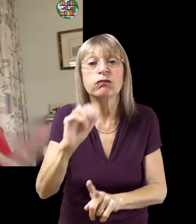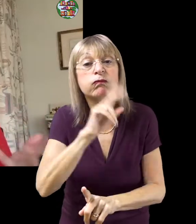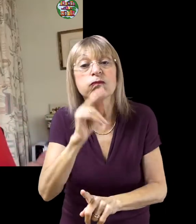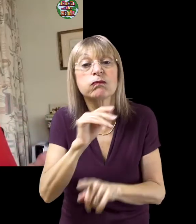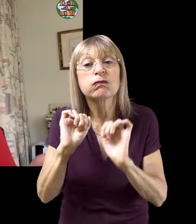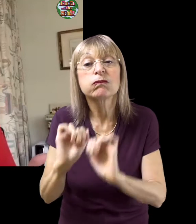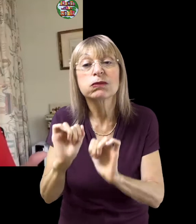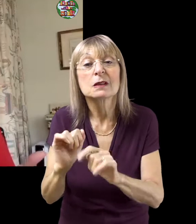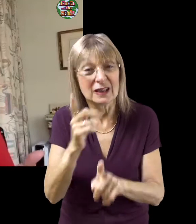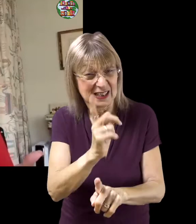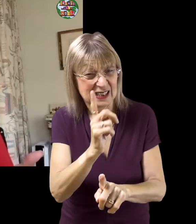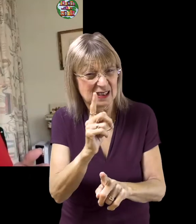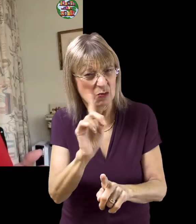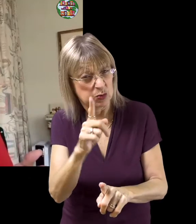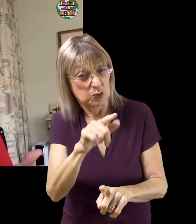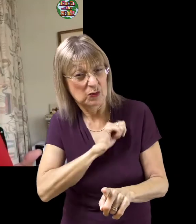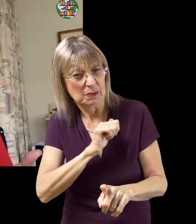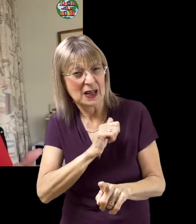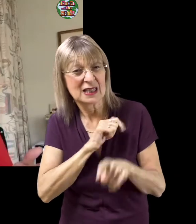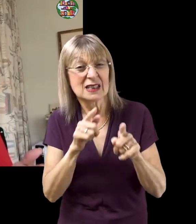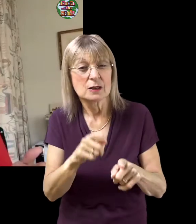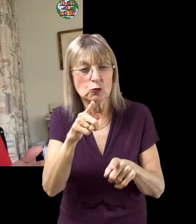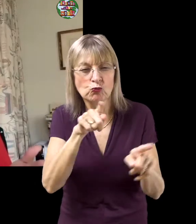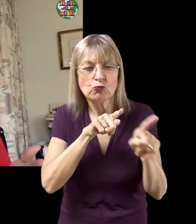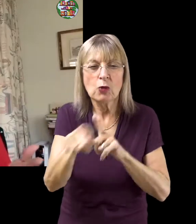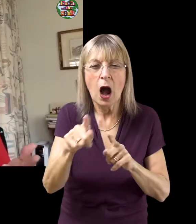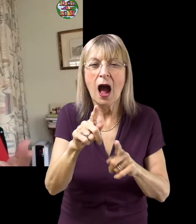like a normal voice. And I suppose that's also the kind of thing you're doing, right?